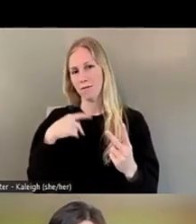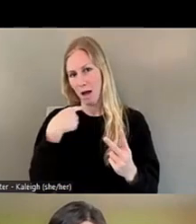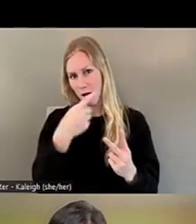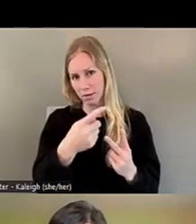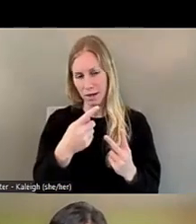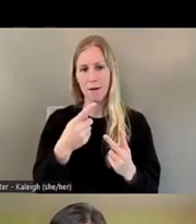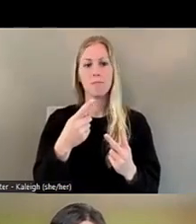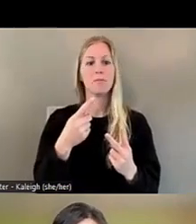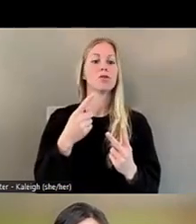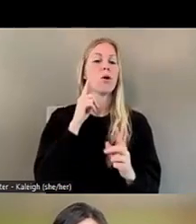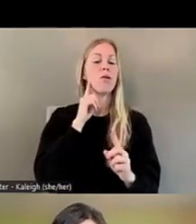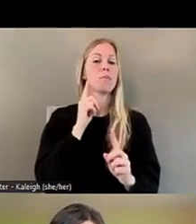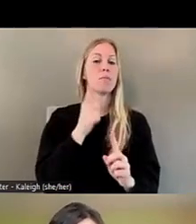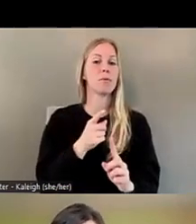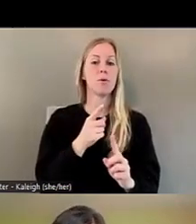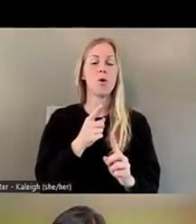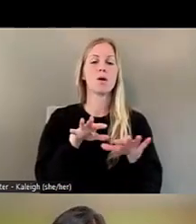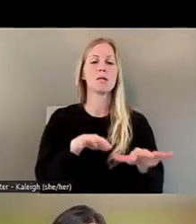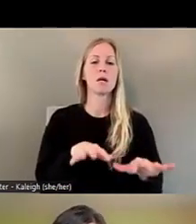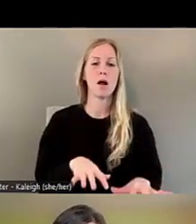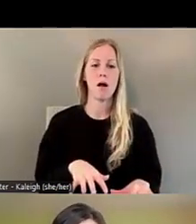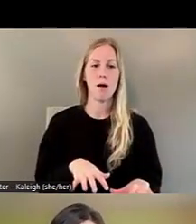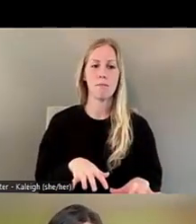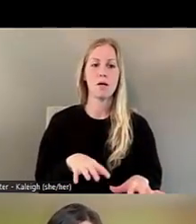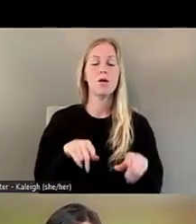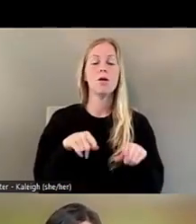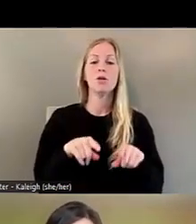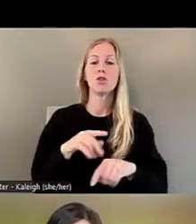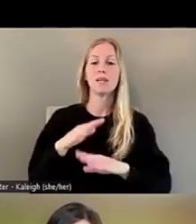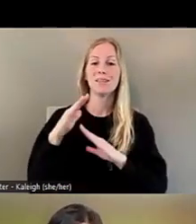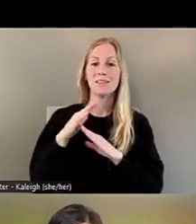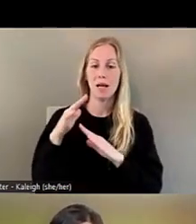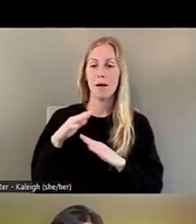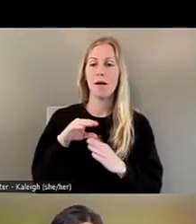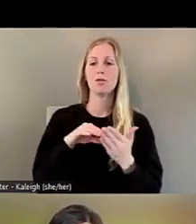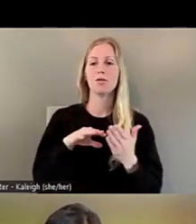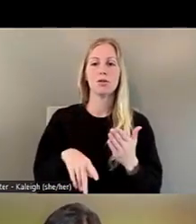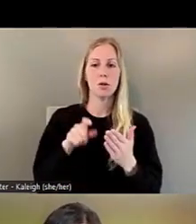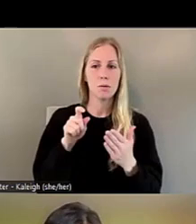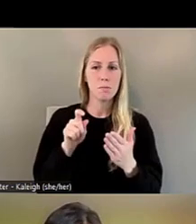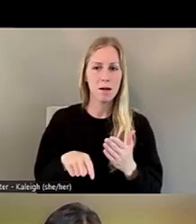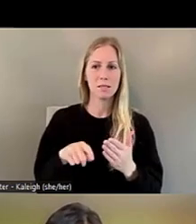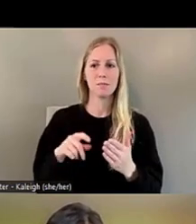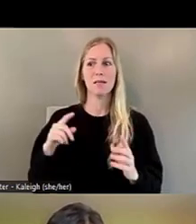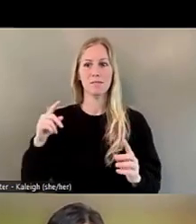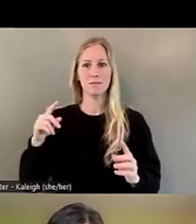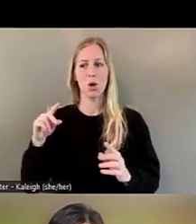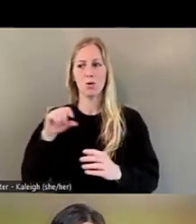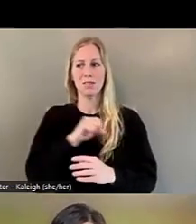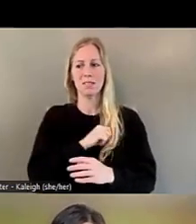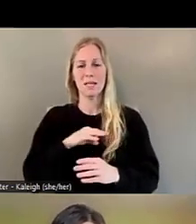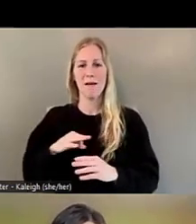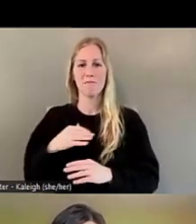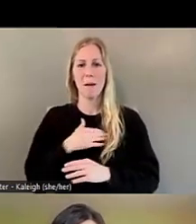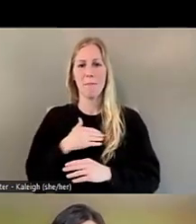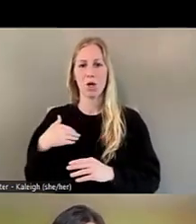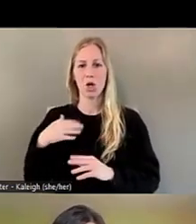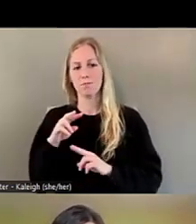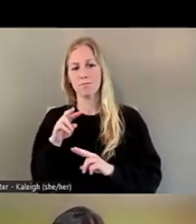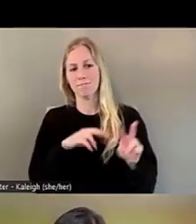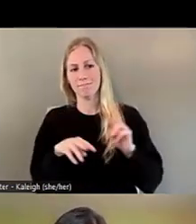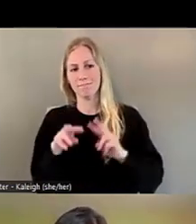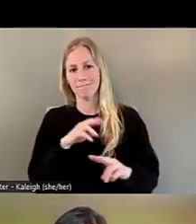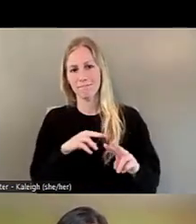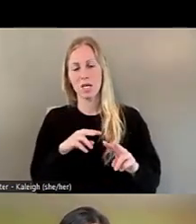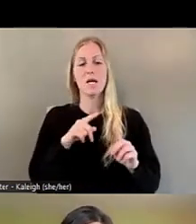of calming. During the timeout, a student must be continuously observed by a staff member, and staff shall be with